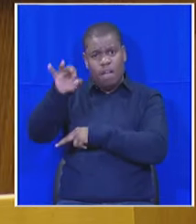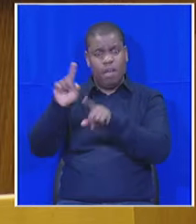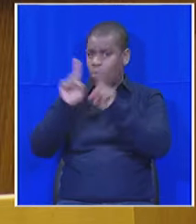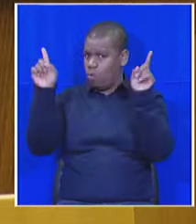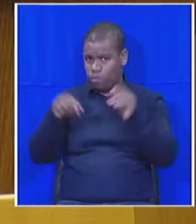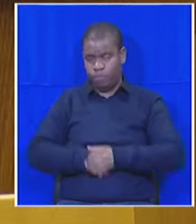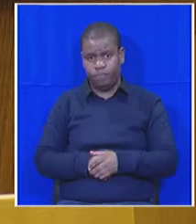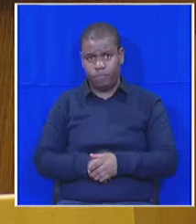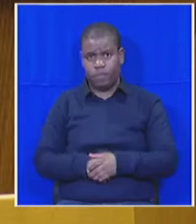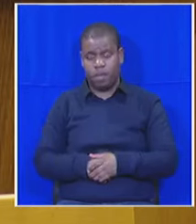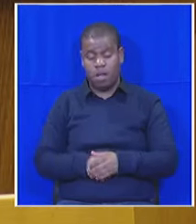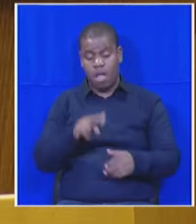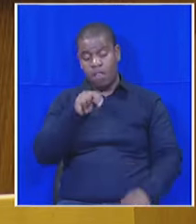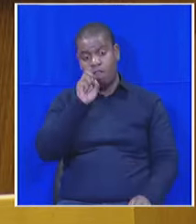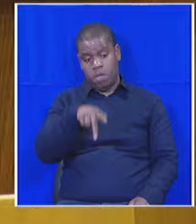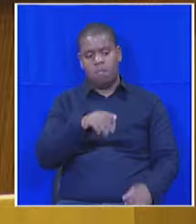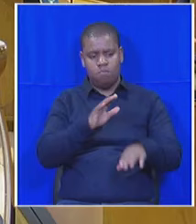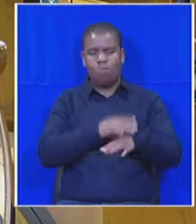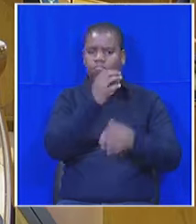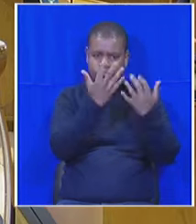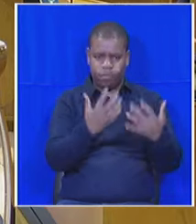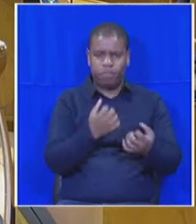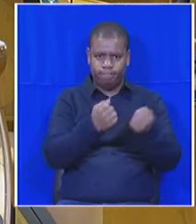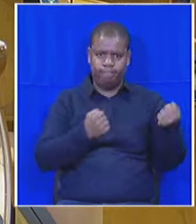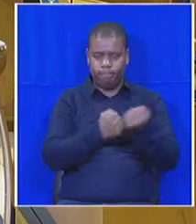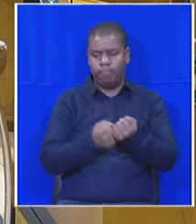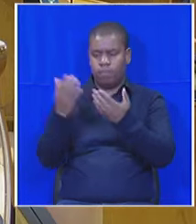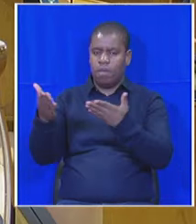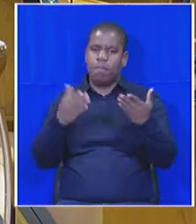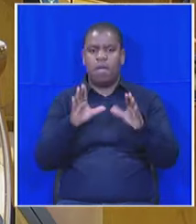you, Honorable Chairperson. The National Freedom Party supports Thank you, Honorable Member, the ANC.